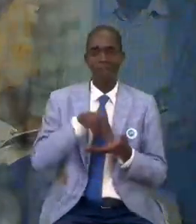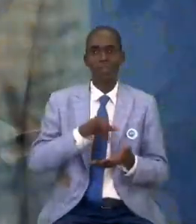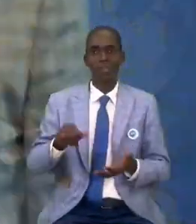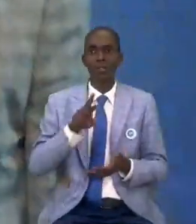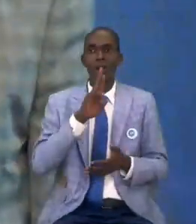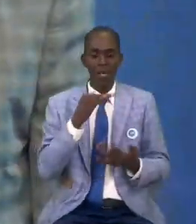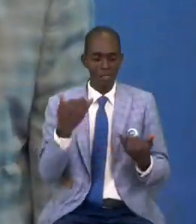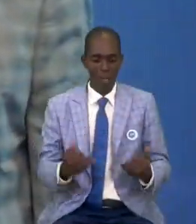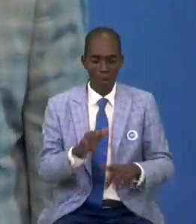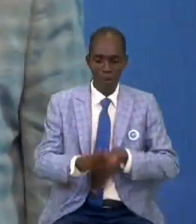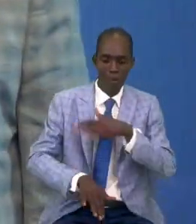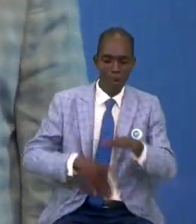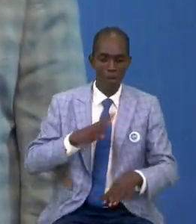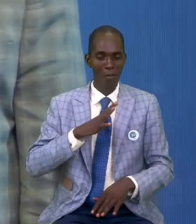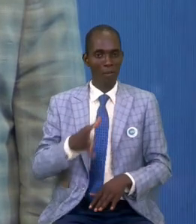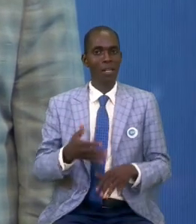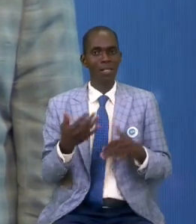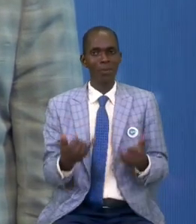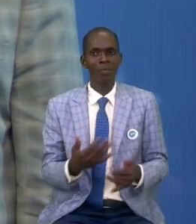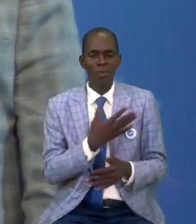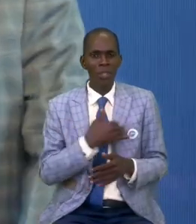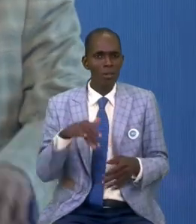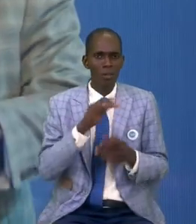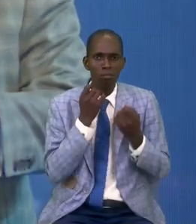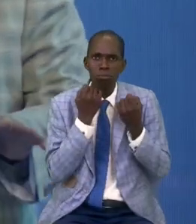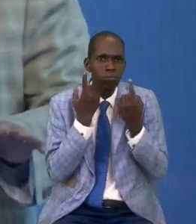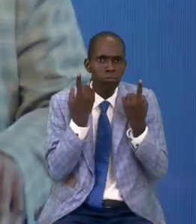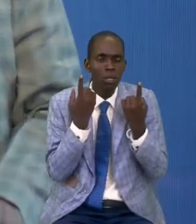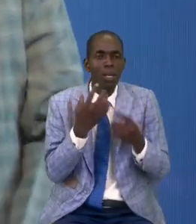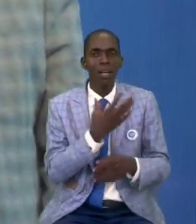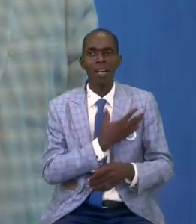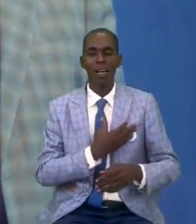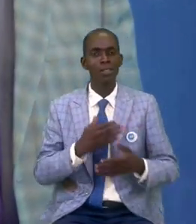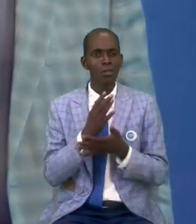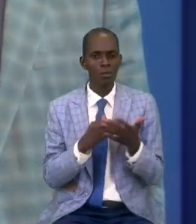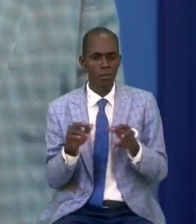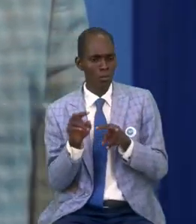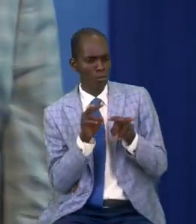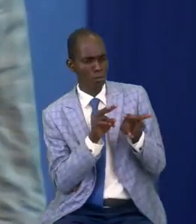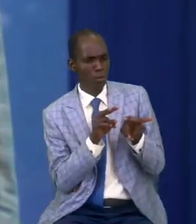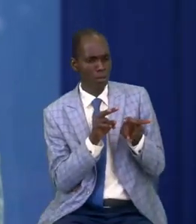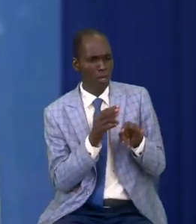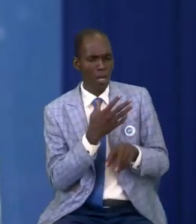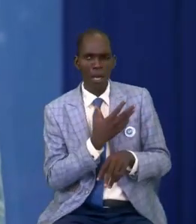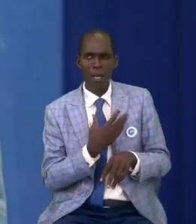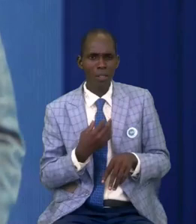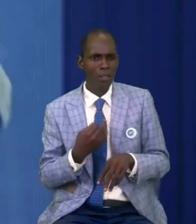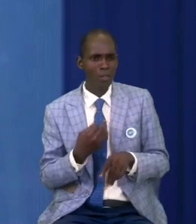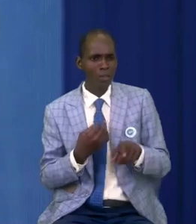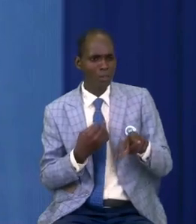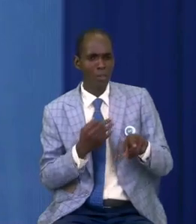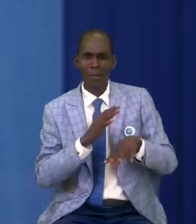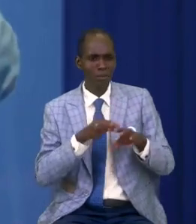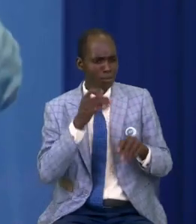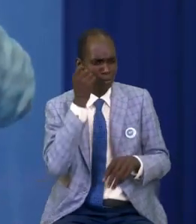some of them just look at you and they say, I can't understand. They will not understand the great miracle that passes